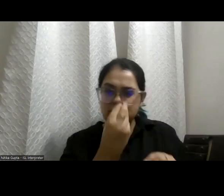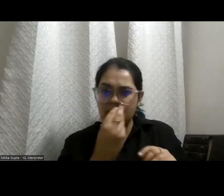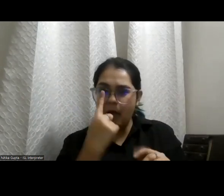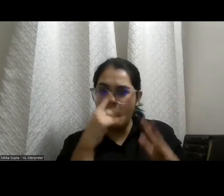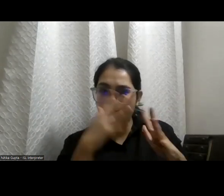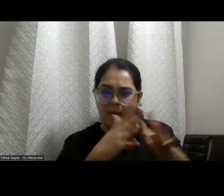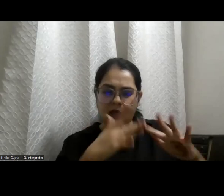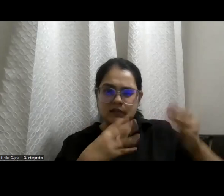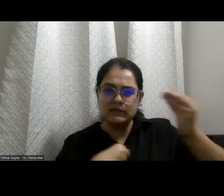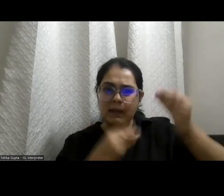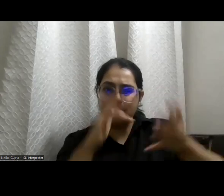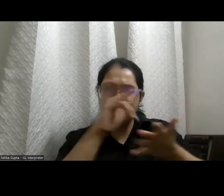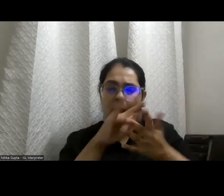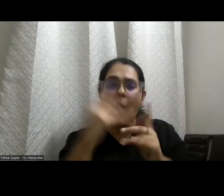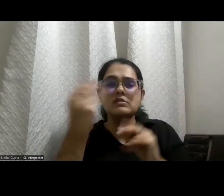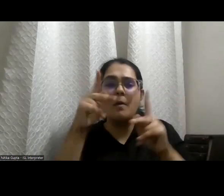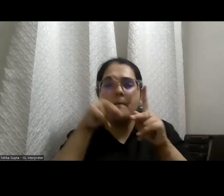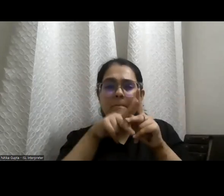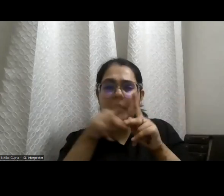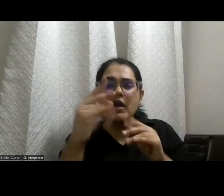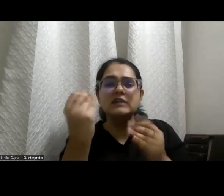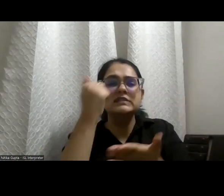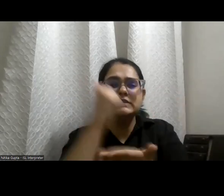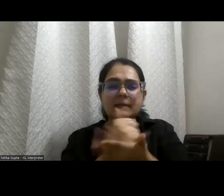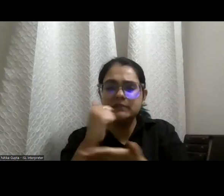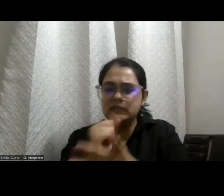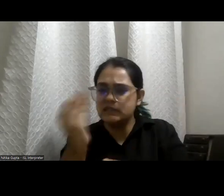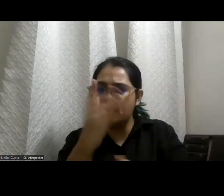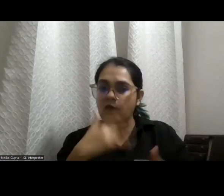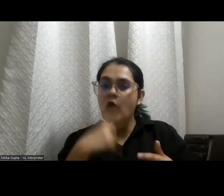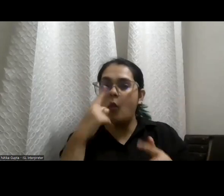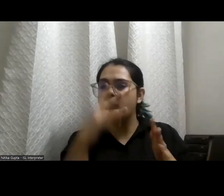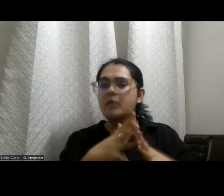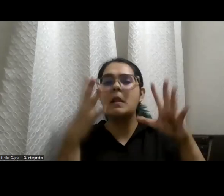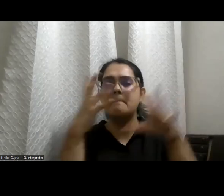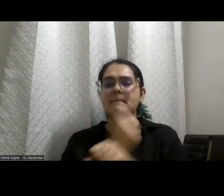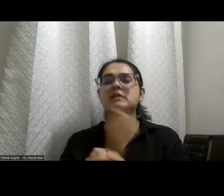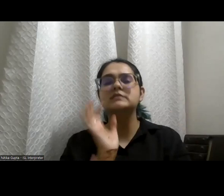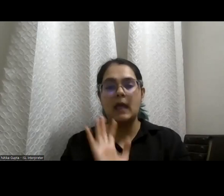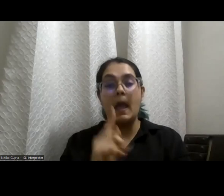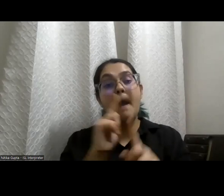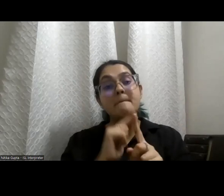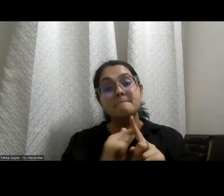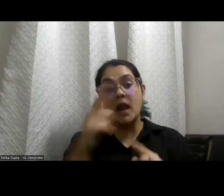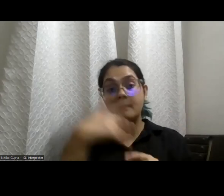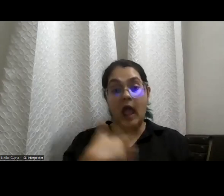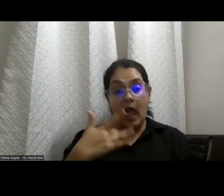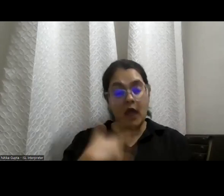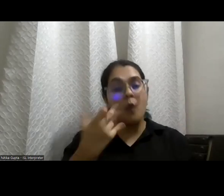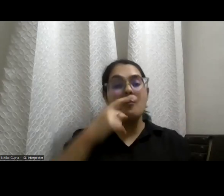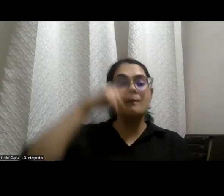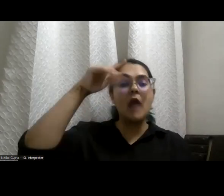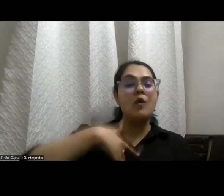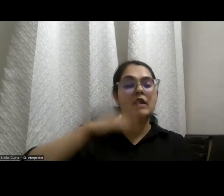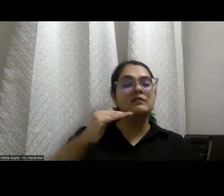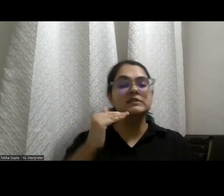underrepresented in certain profession, in certain subjects. Nevertheless, we have achieved the step number one, and I'm sure that in future,